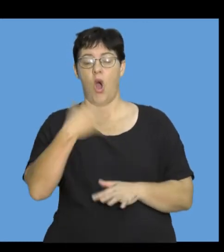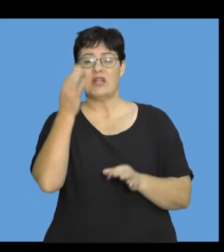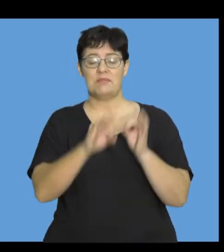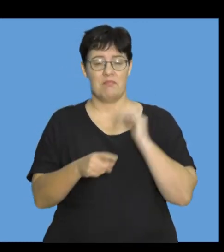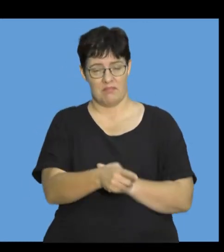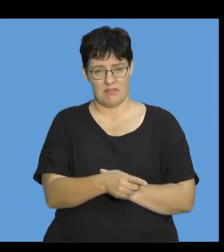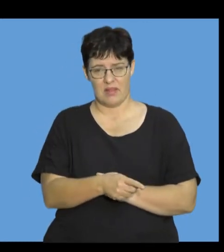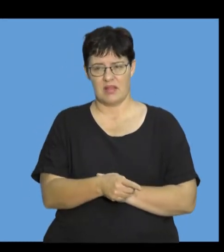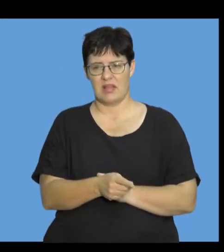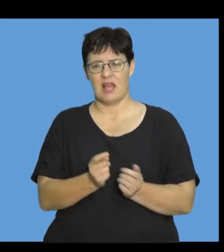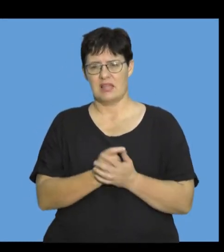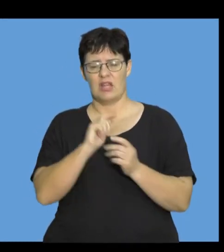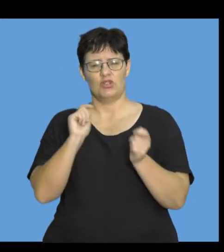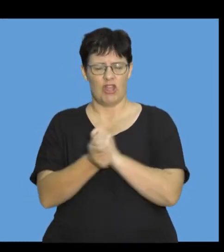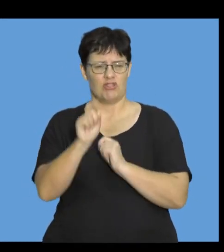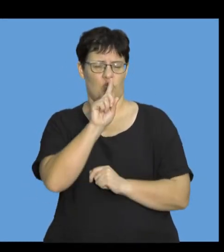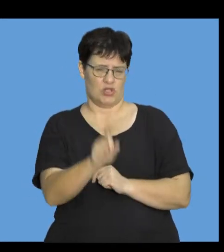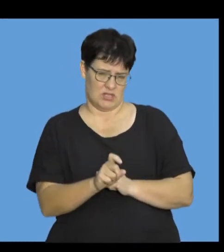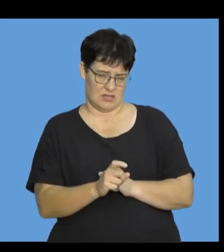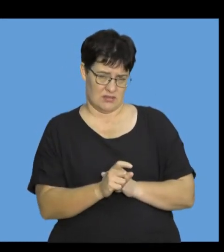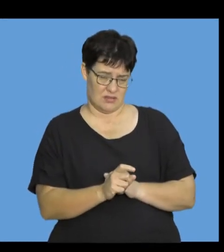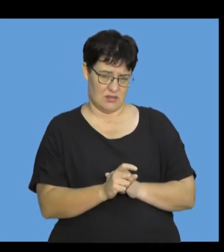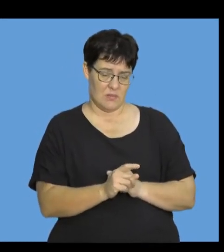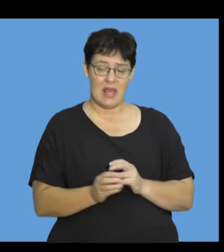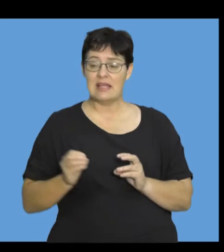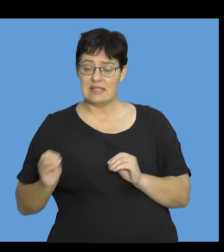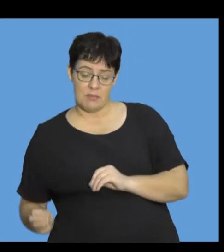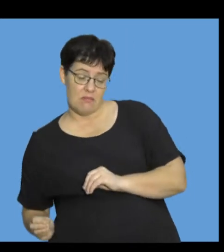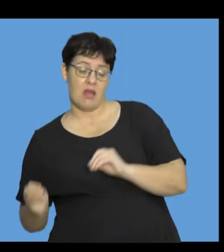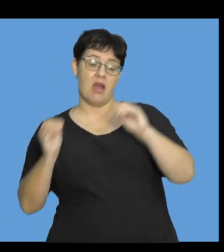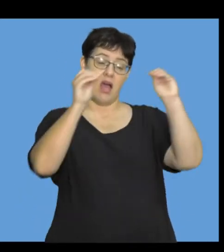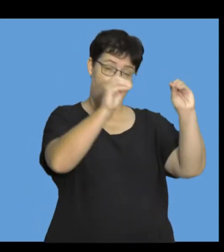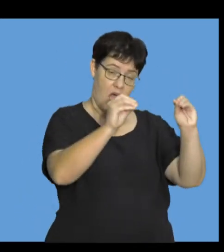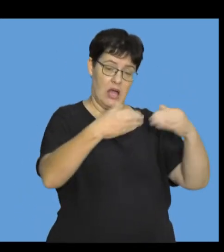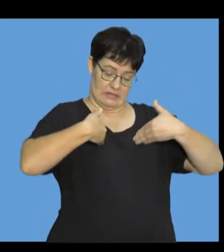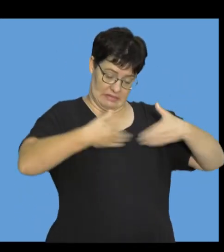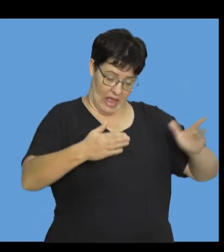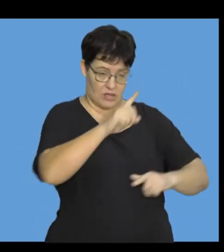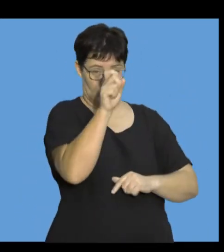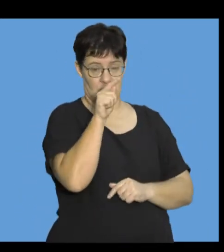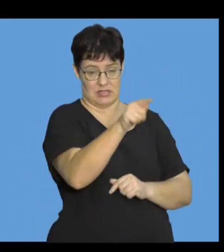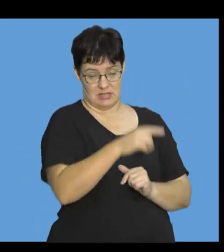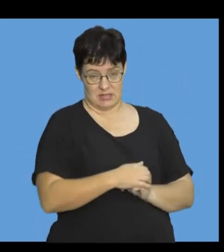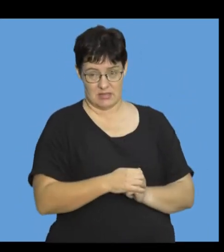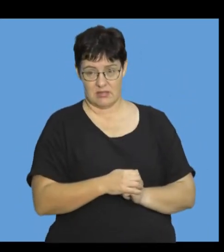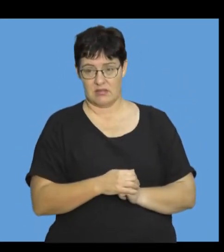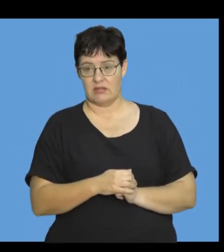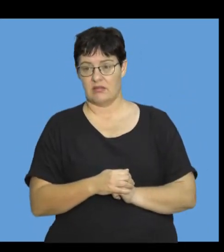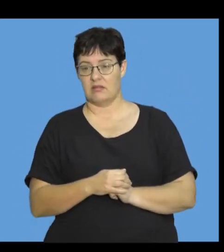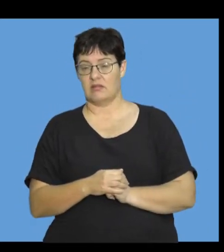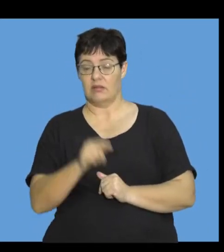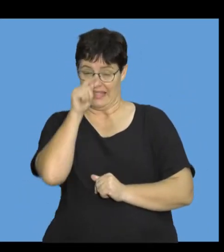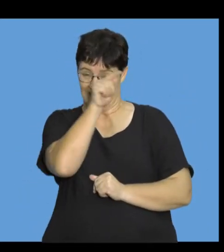after simplifying, it kind of changes the question. You substitute on the original one that I gave you. So